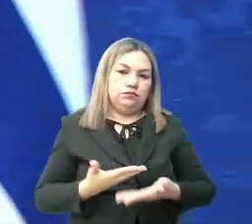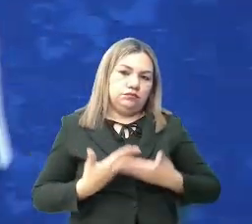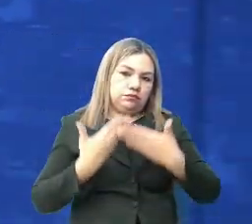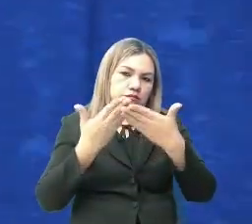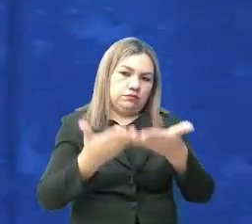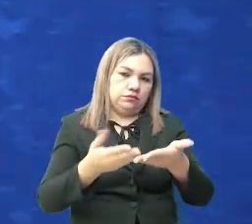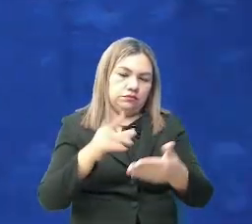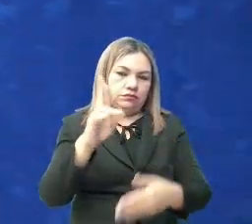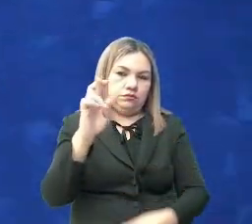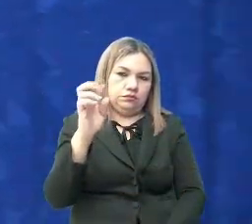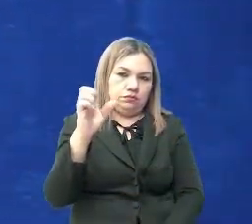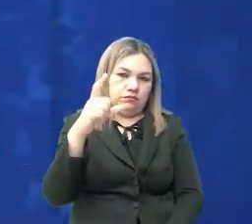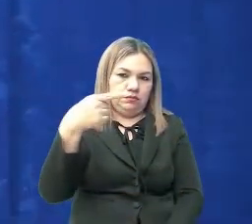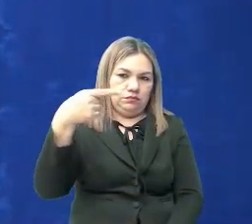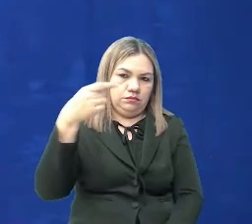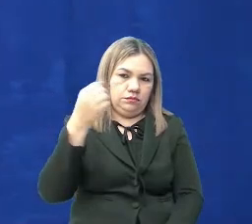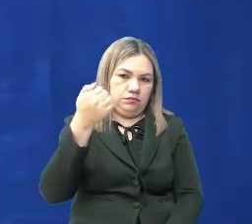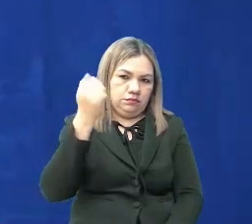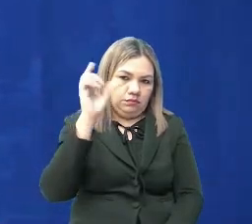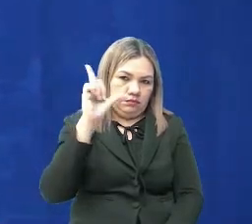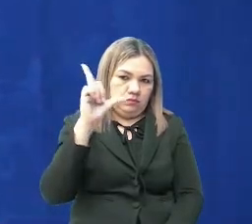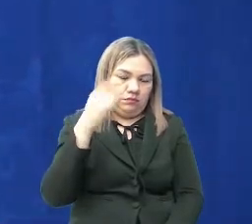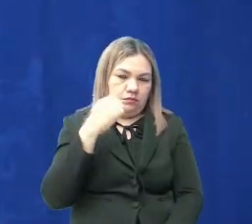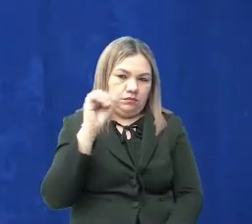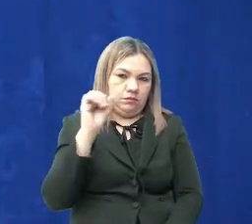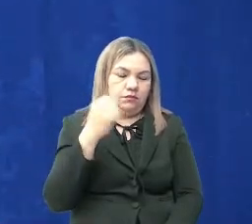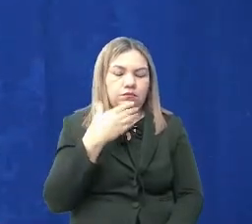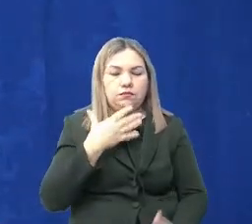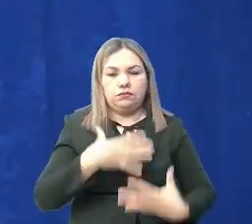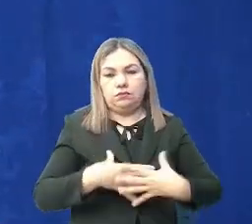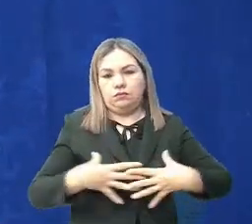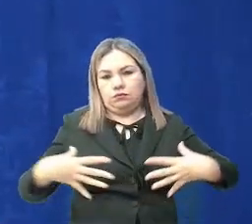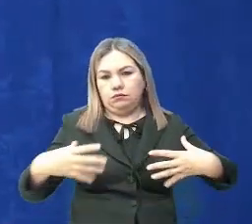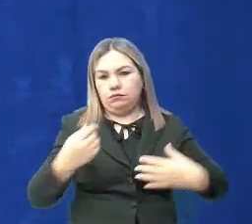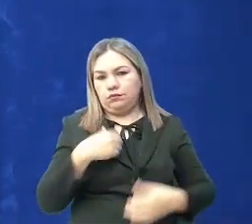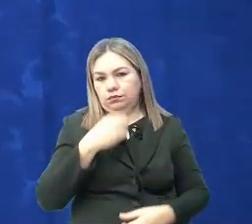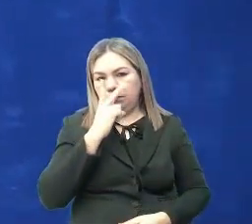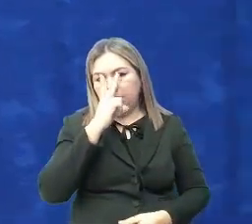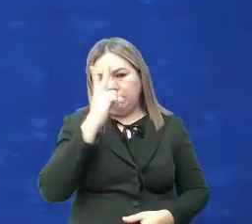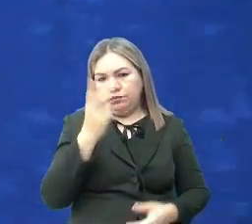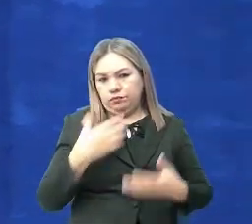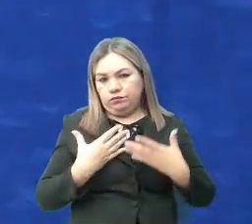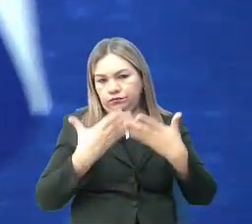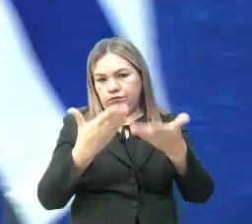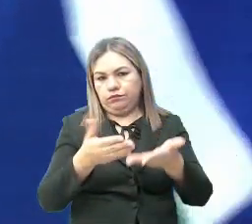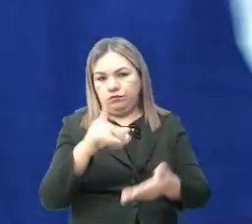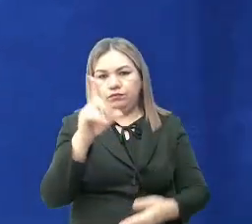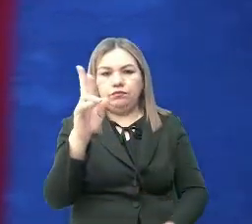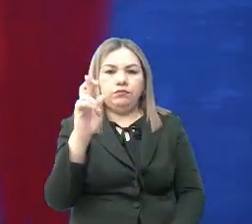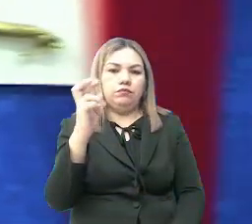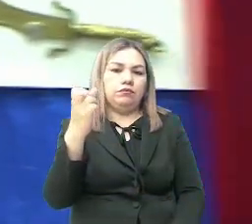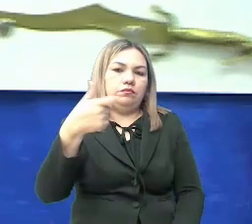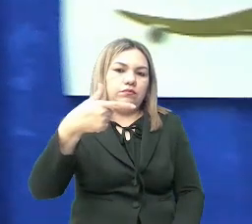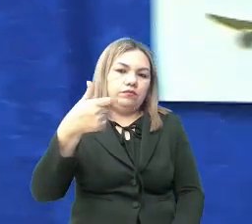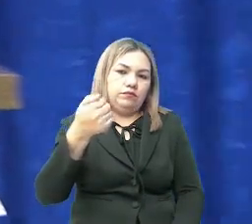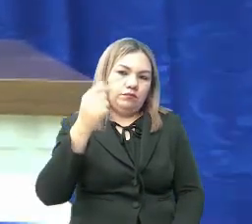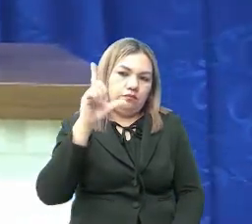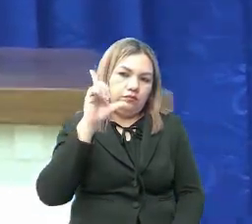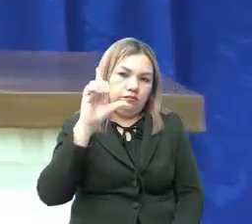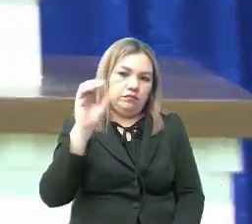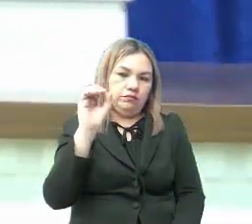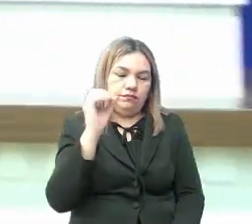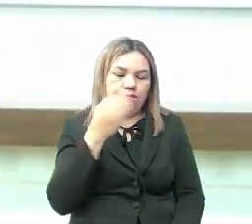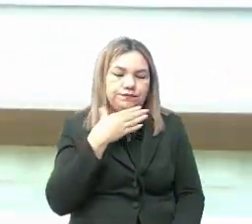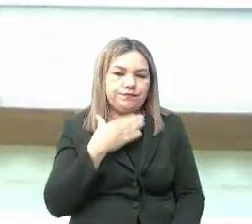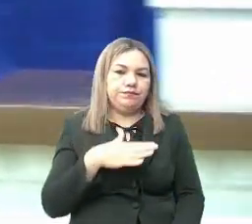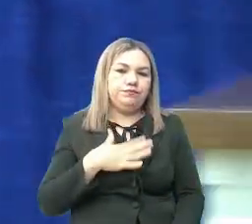They said to Eglom that they were going to, that the person was going to bring him a